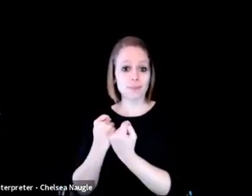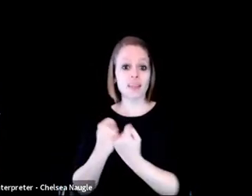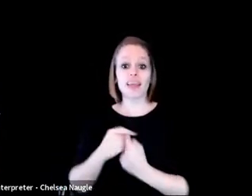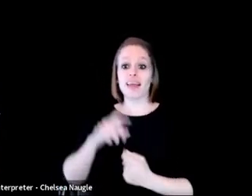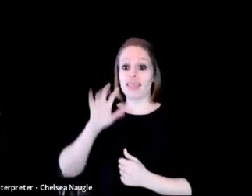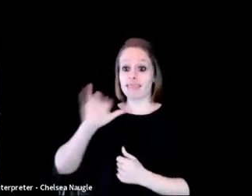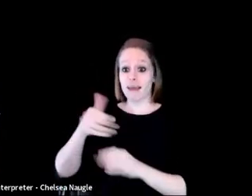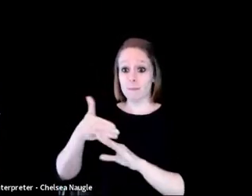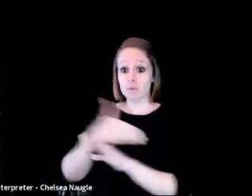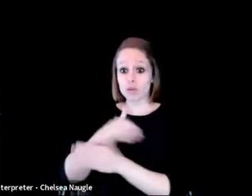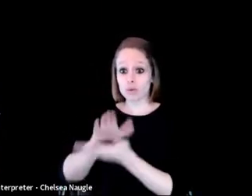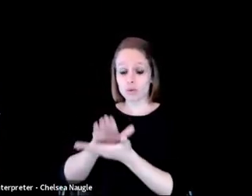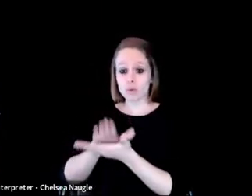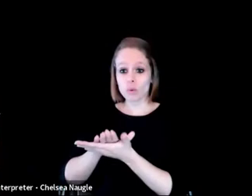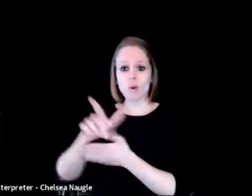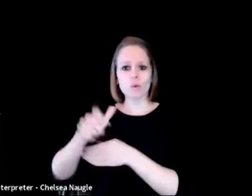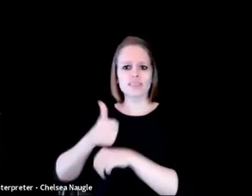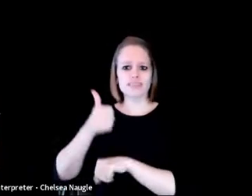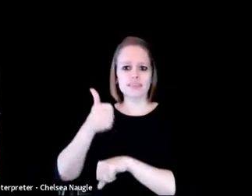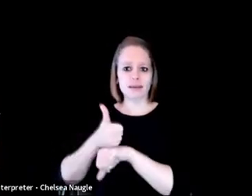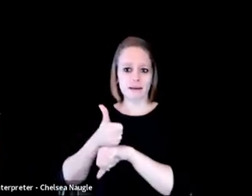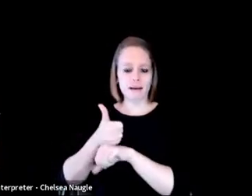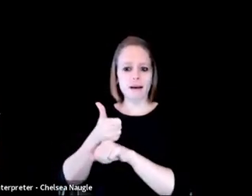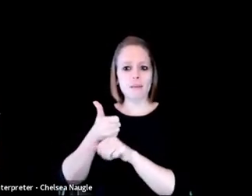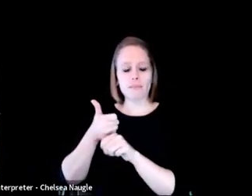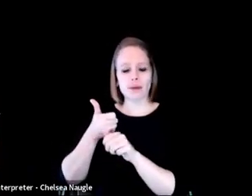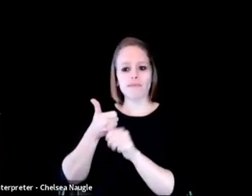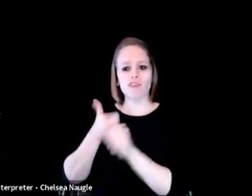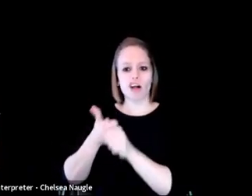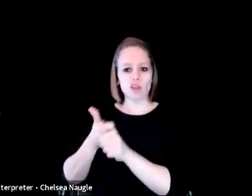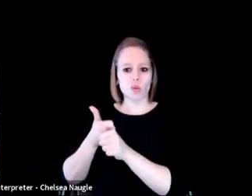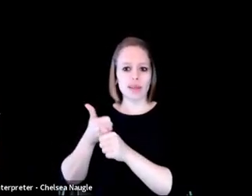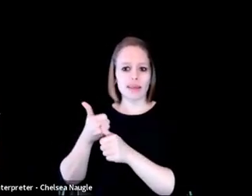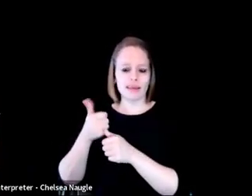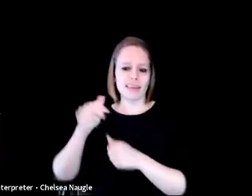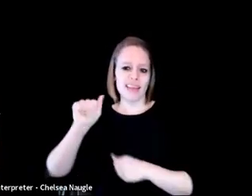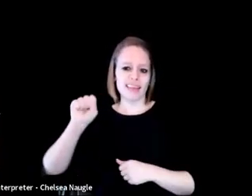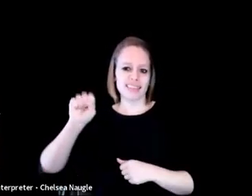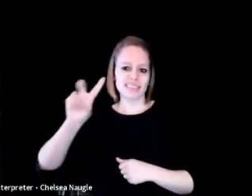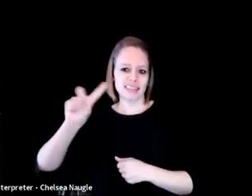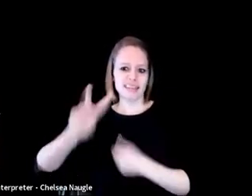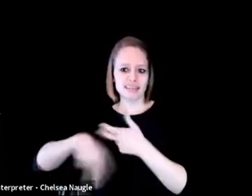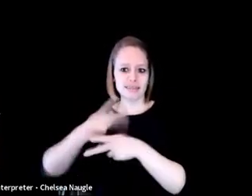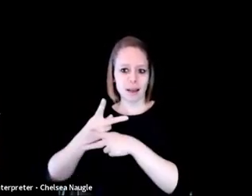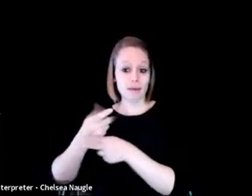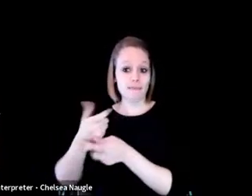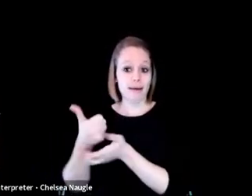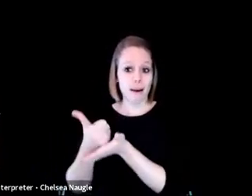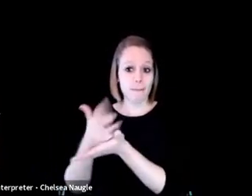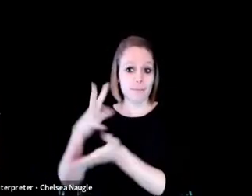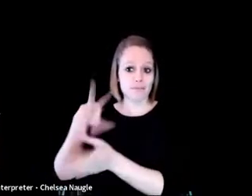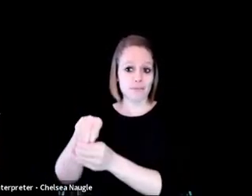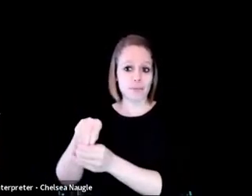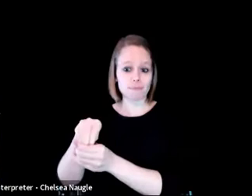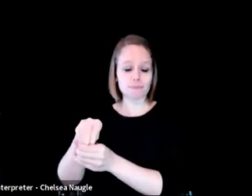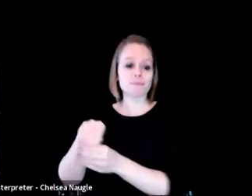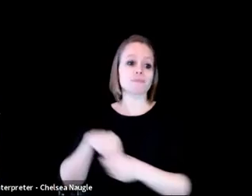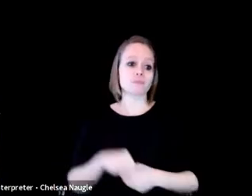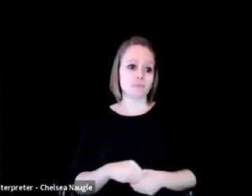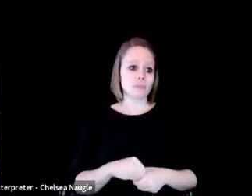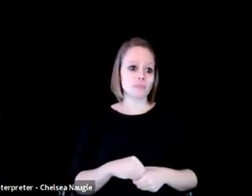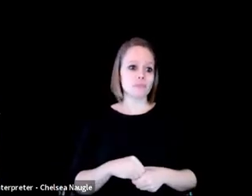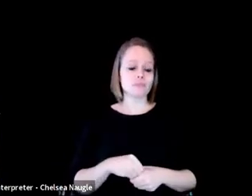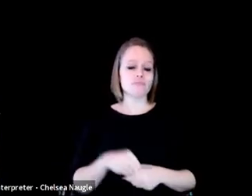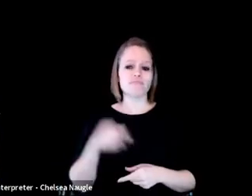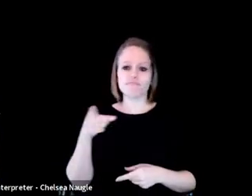was very much set up following all these autism or ASD interventions, and had